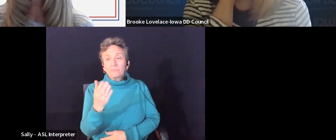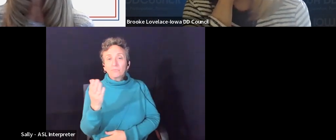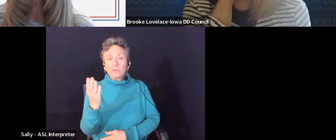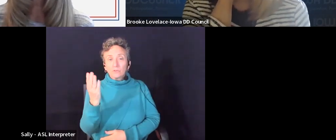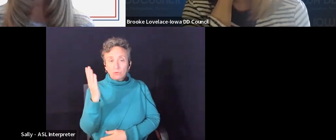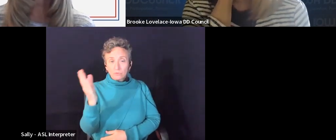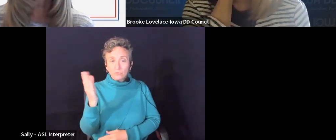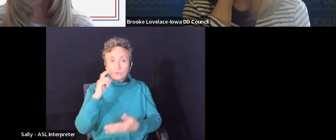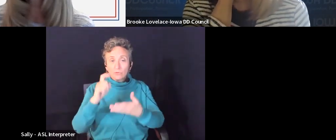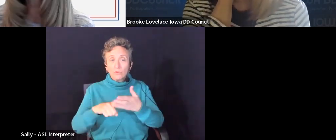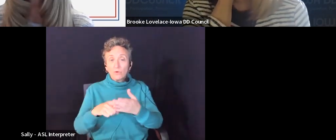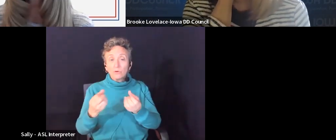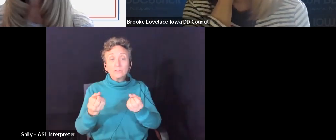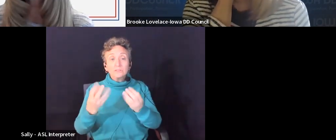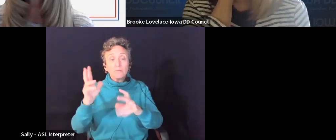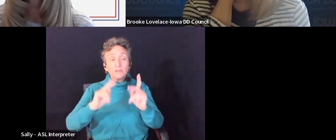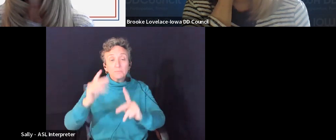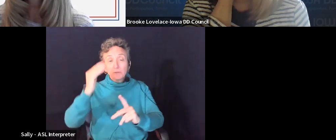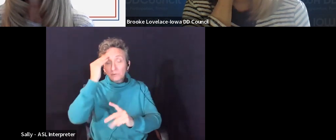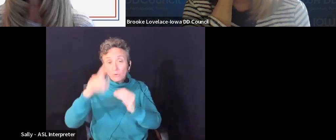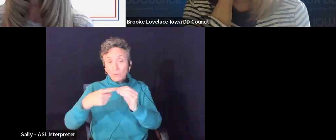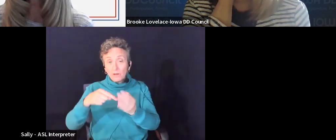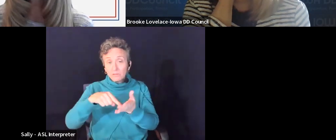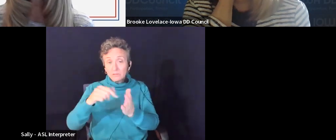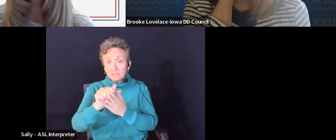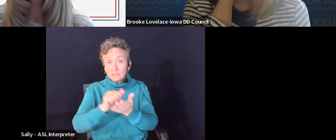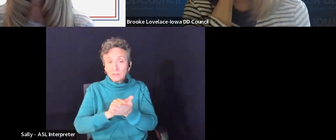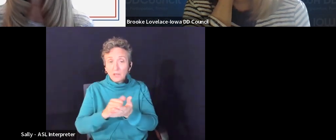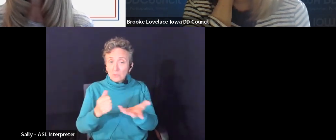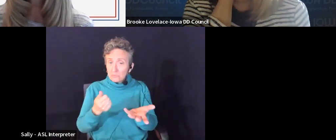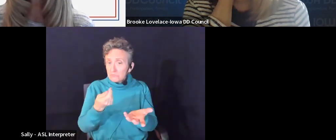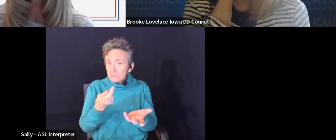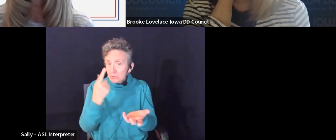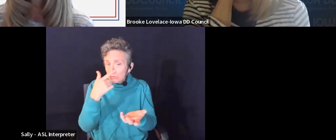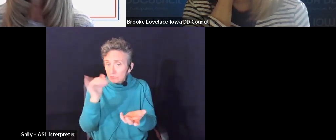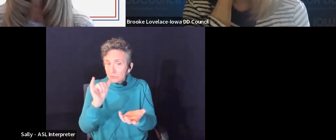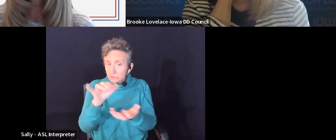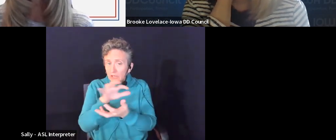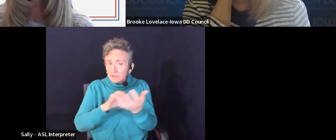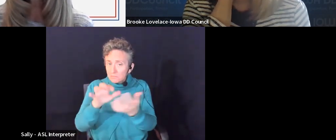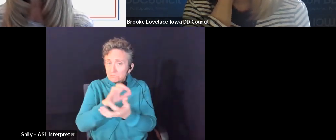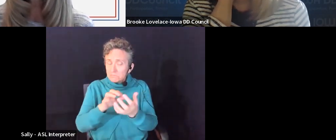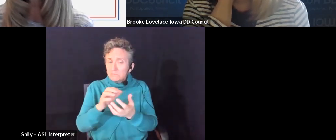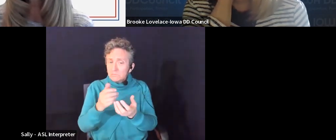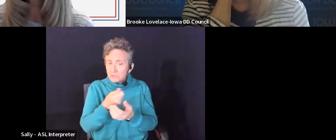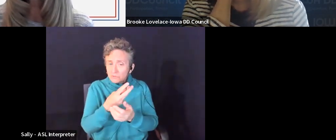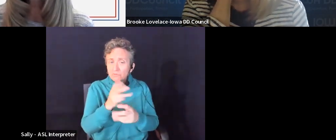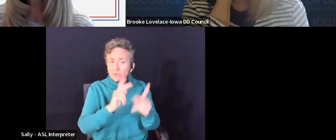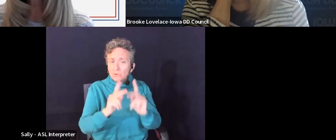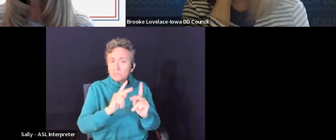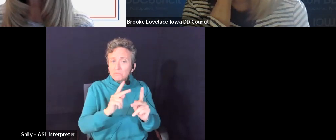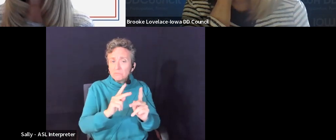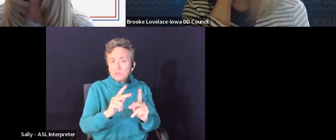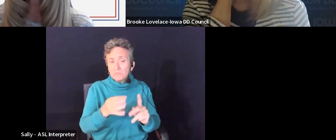people, how familiar people are with accounts, it looks like we have a really good mix. We have a few people that may